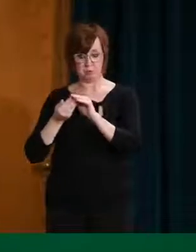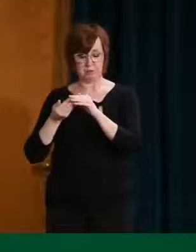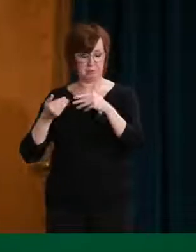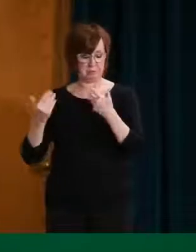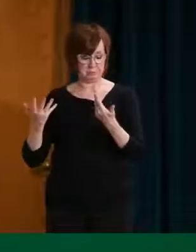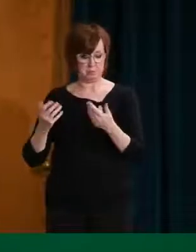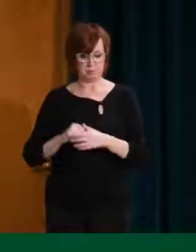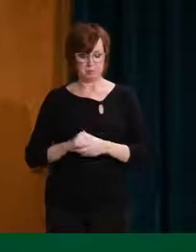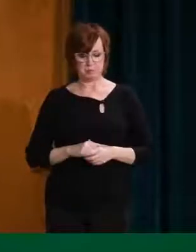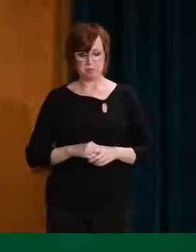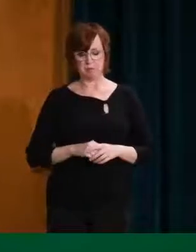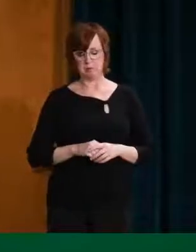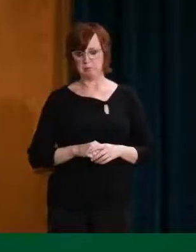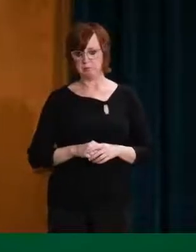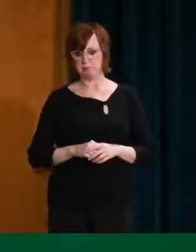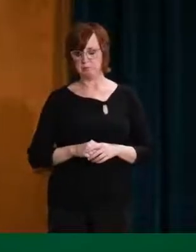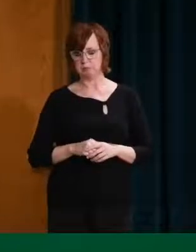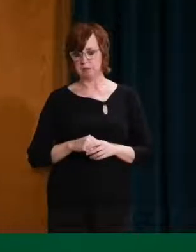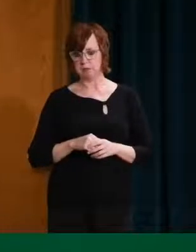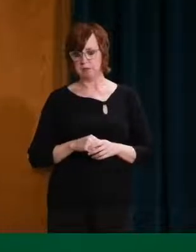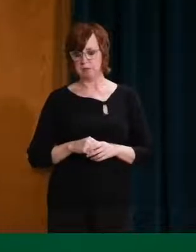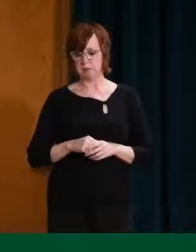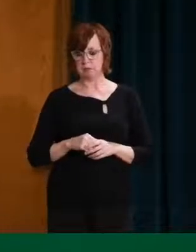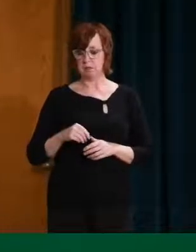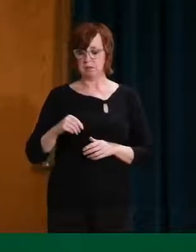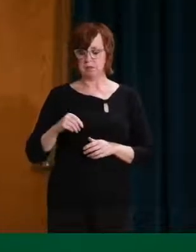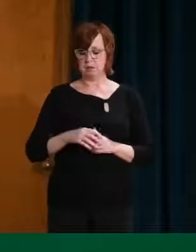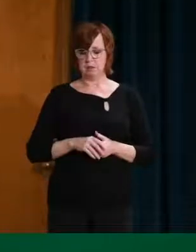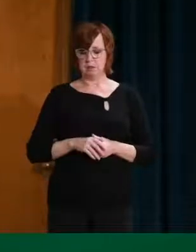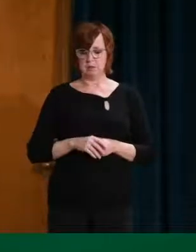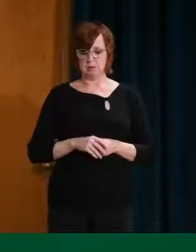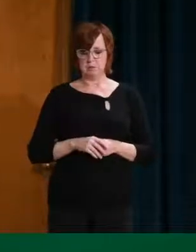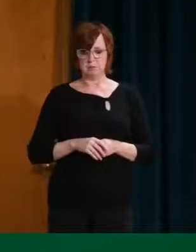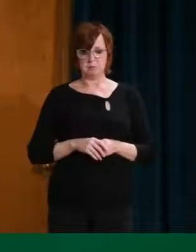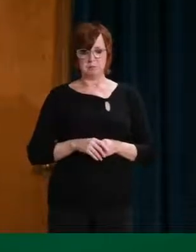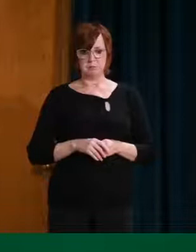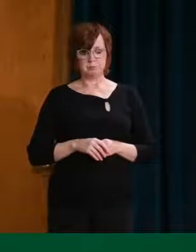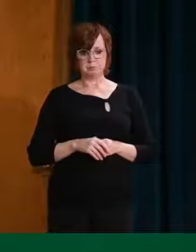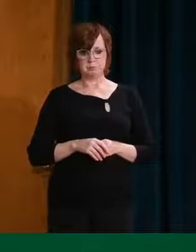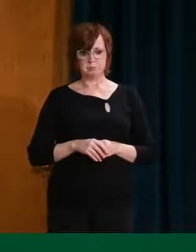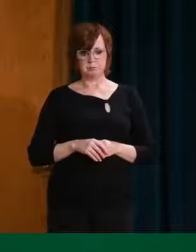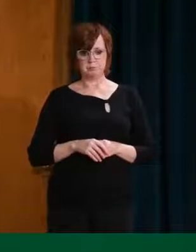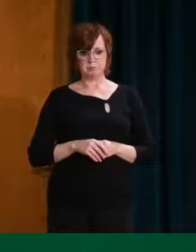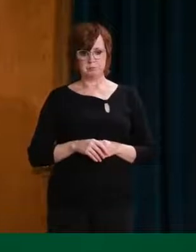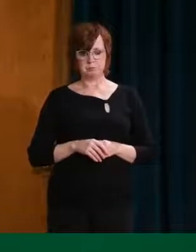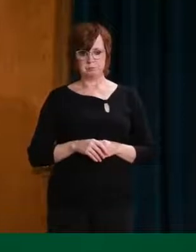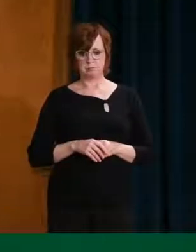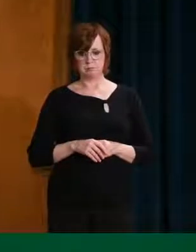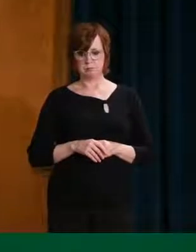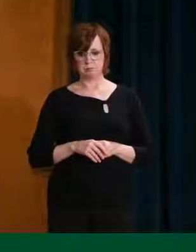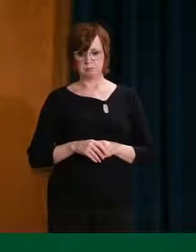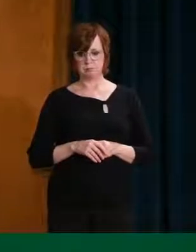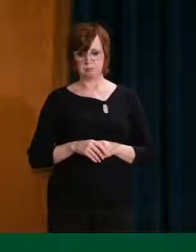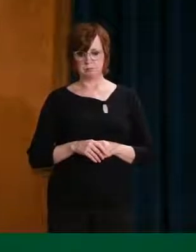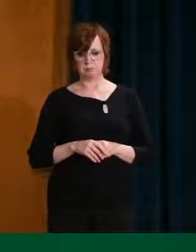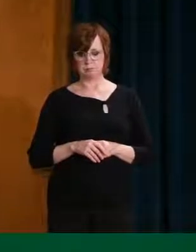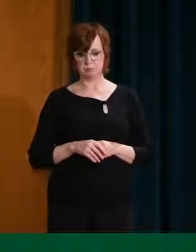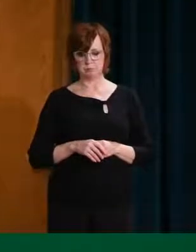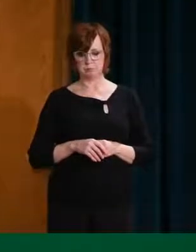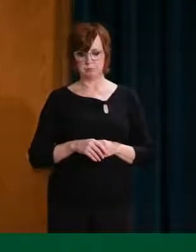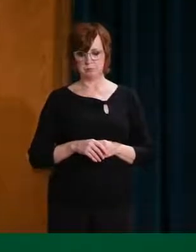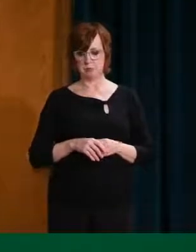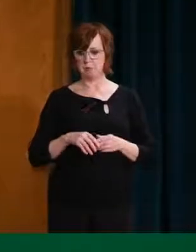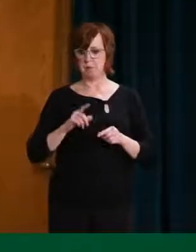instances, the issue was that there wasn't this clarification that a person has respiratory